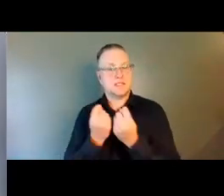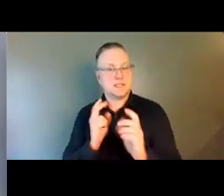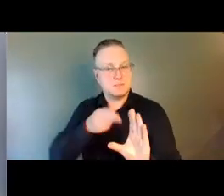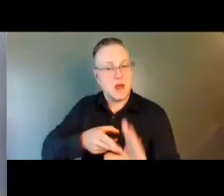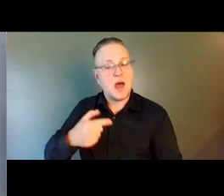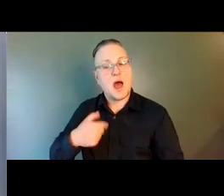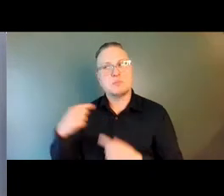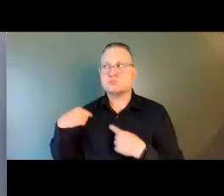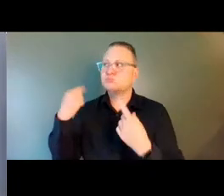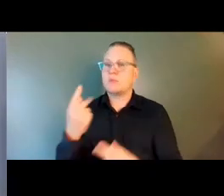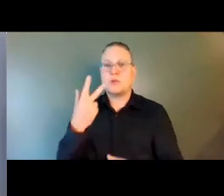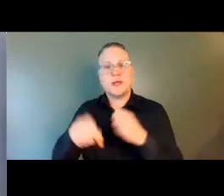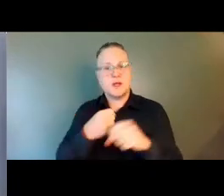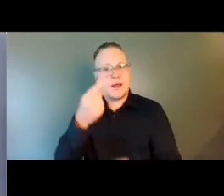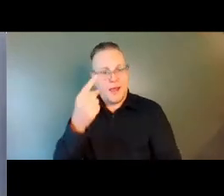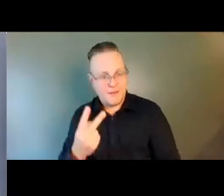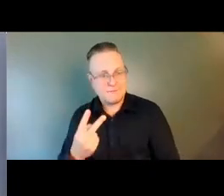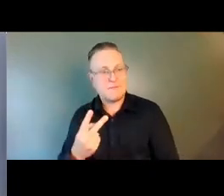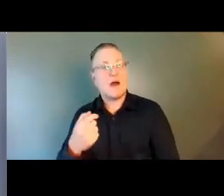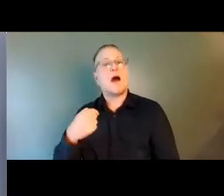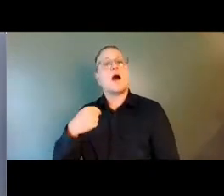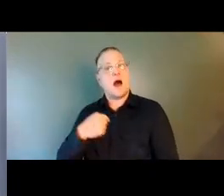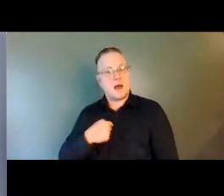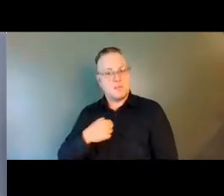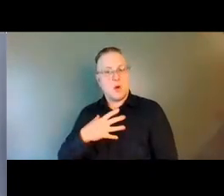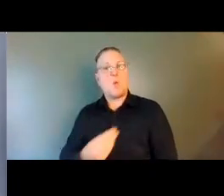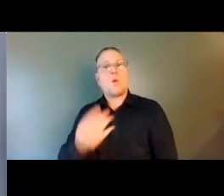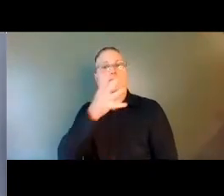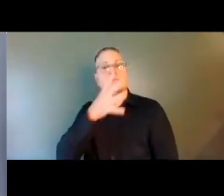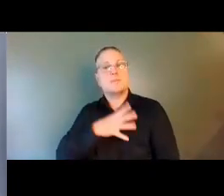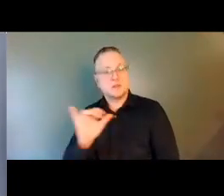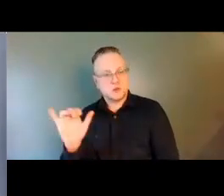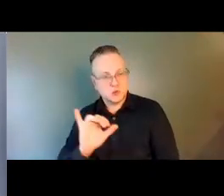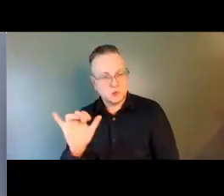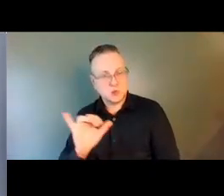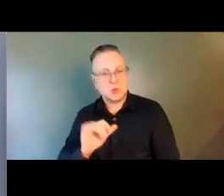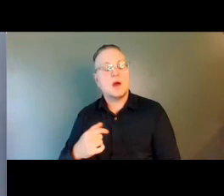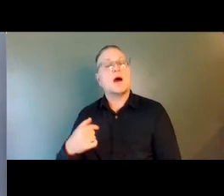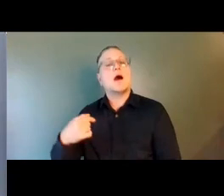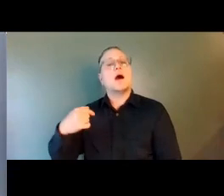there for about 3.5 years. I'm a white female. I'm